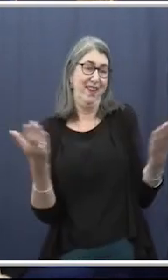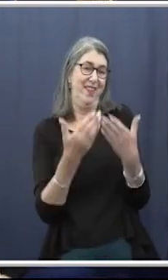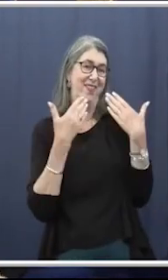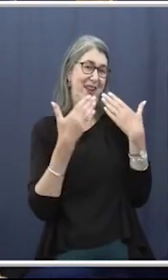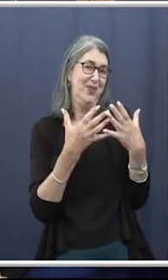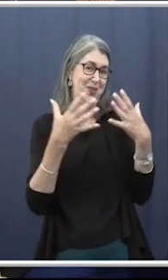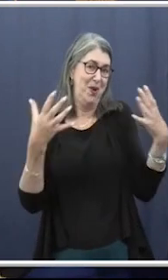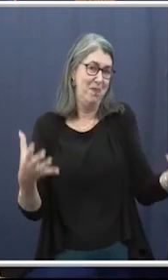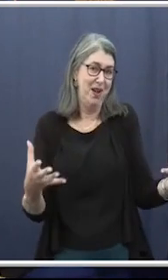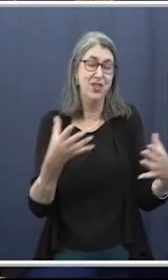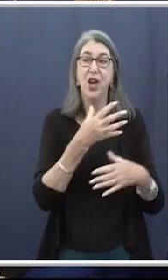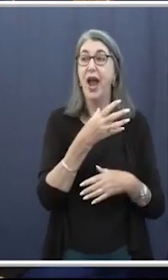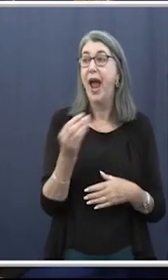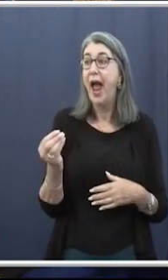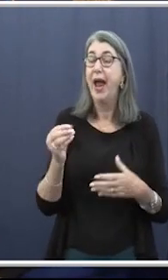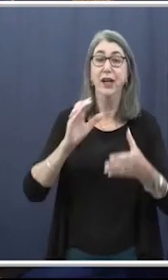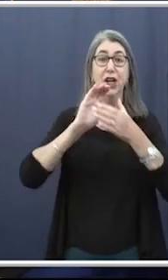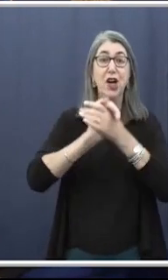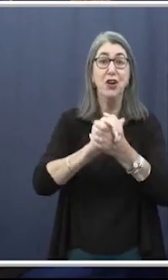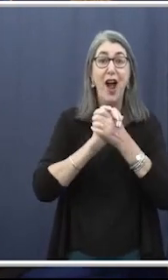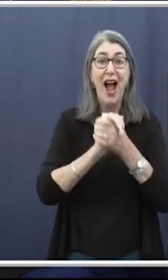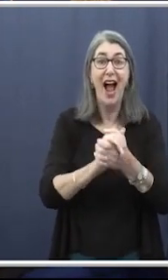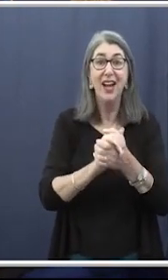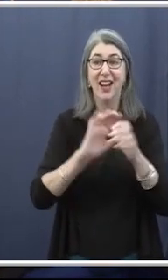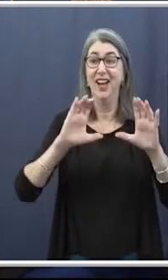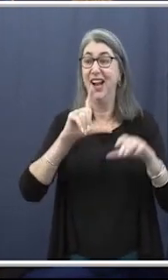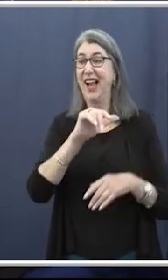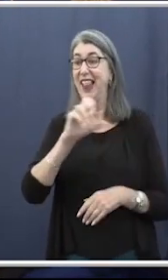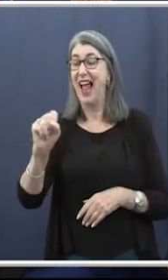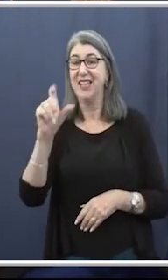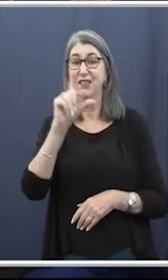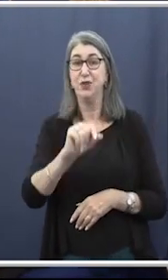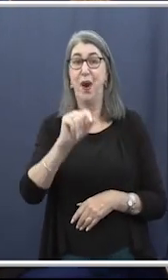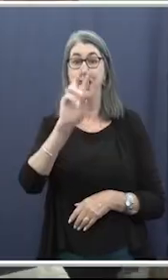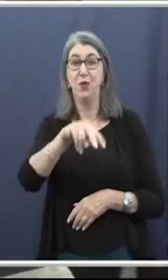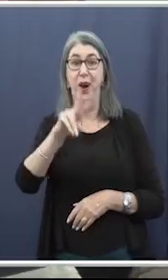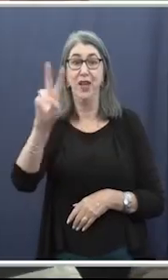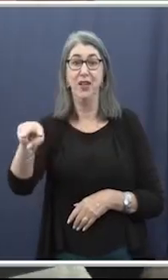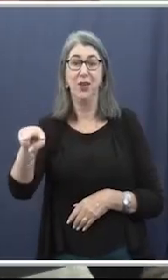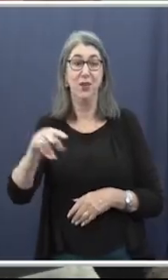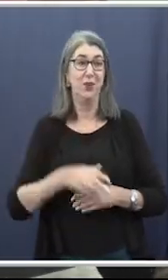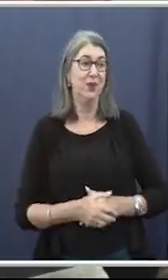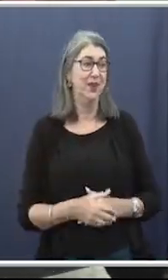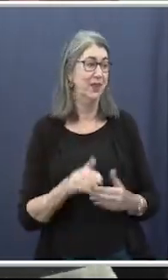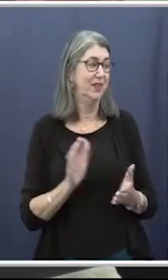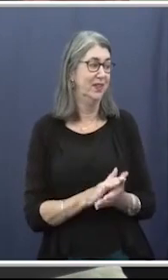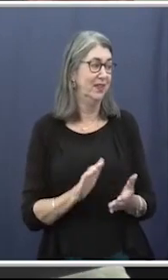Thank you so much. And congratulations, the class of 2022.